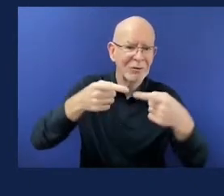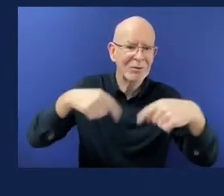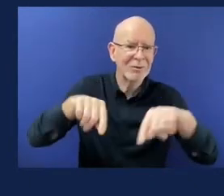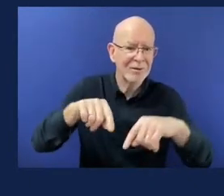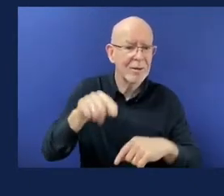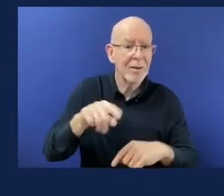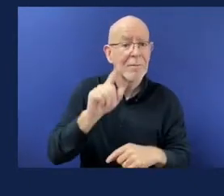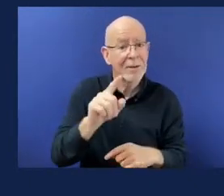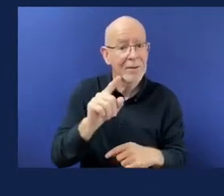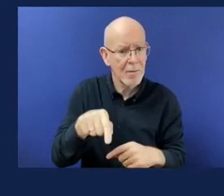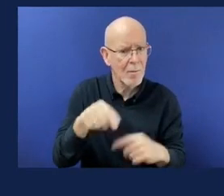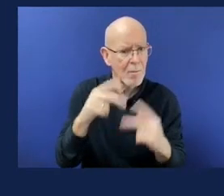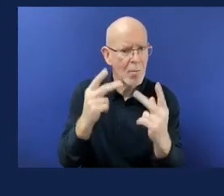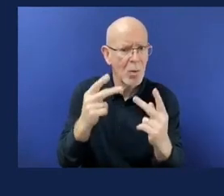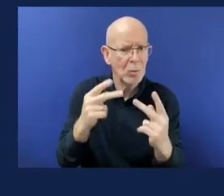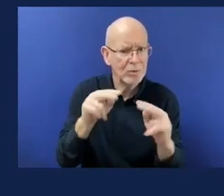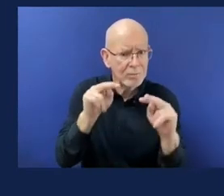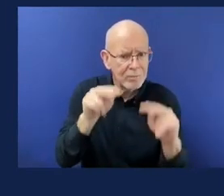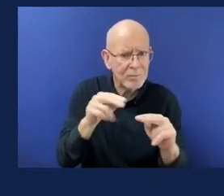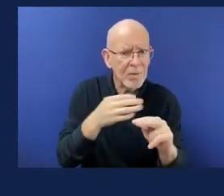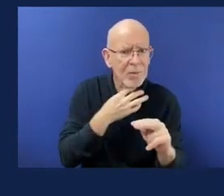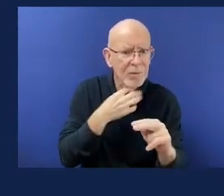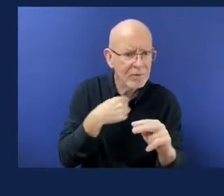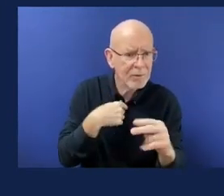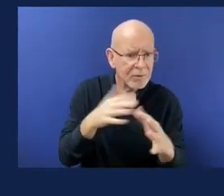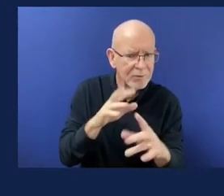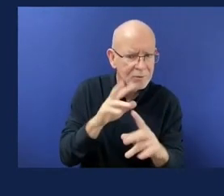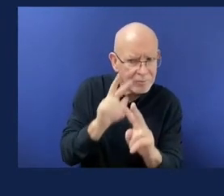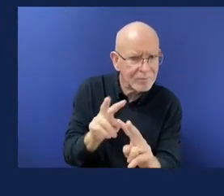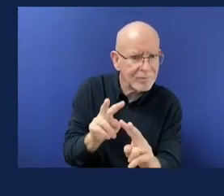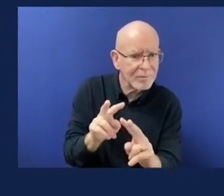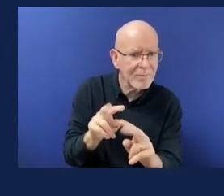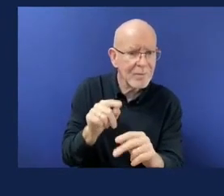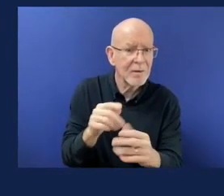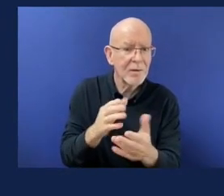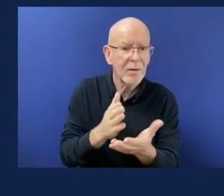participate fully. If you could move to the next slide, please.